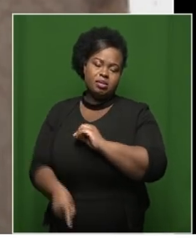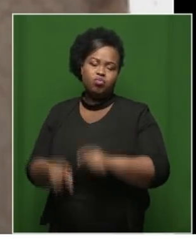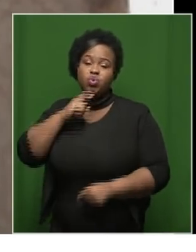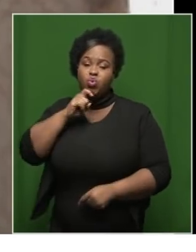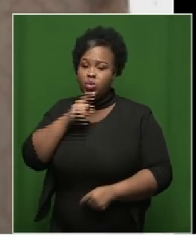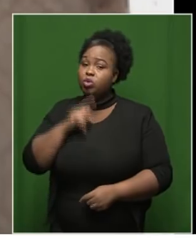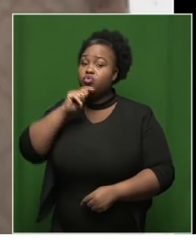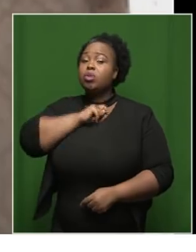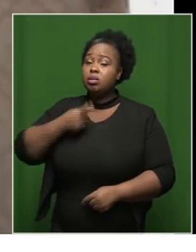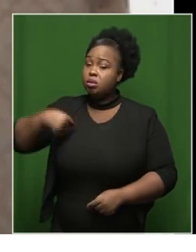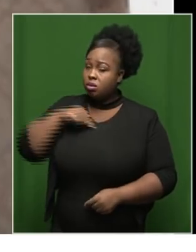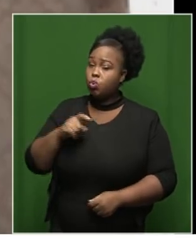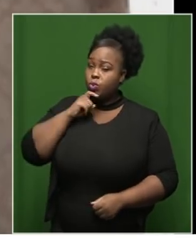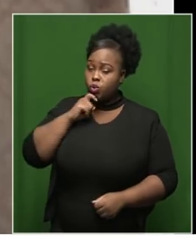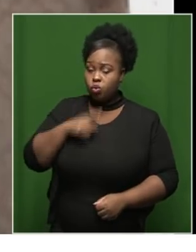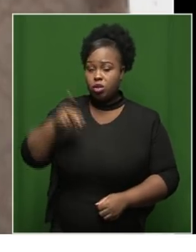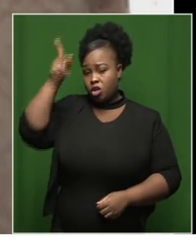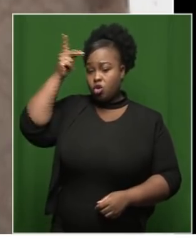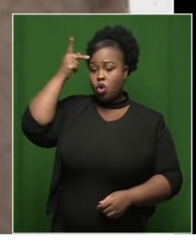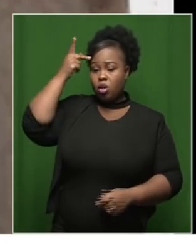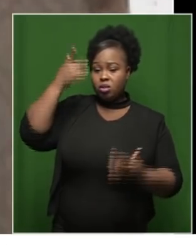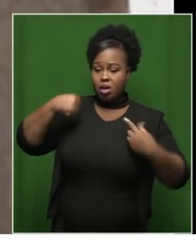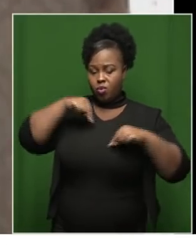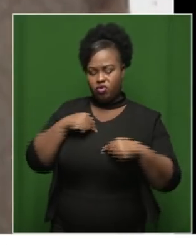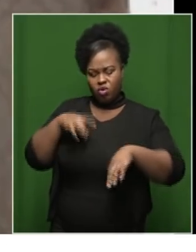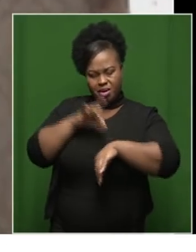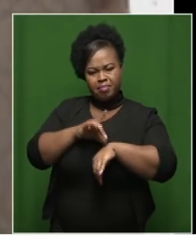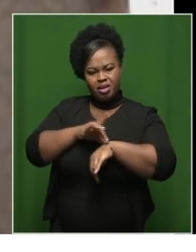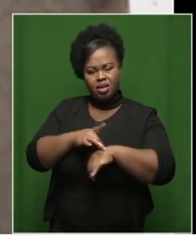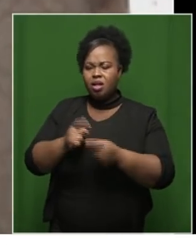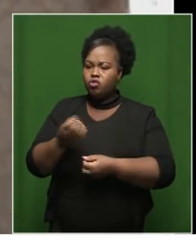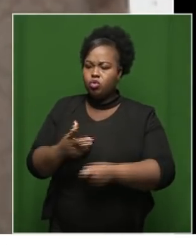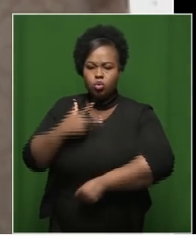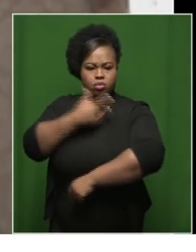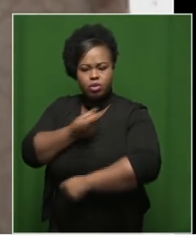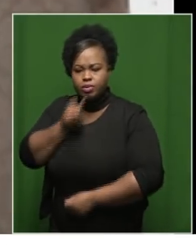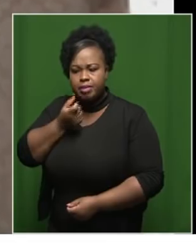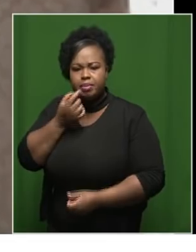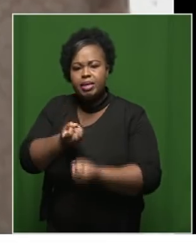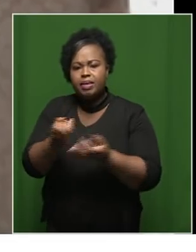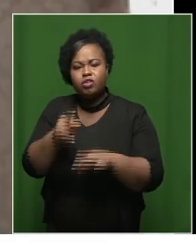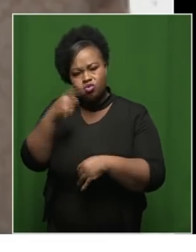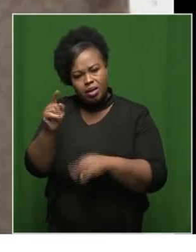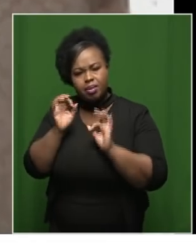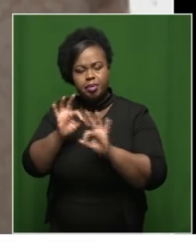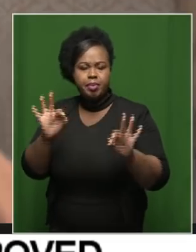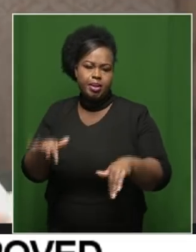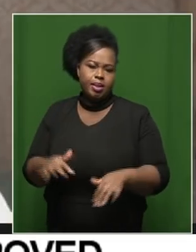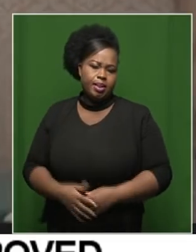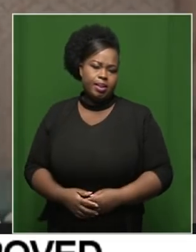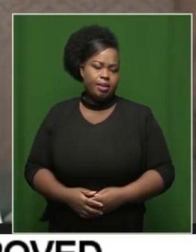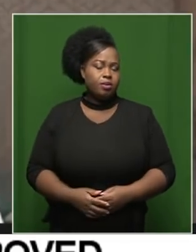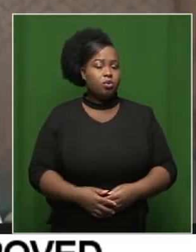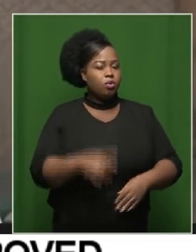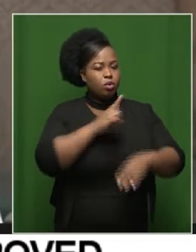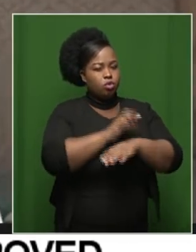and trust us to use our knowledge as medical doctors to give it to the right people at the right time in the right dosage. Yeah. So, Dr. Kathrada,